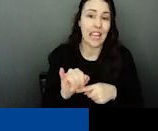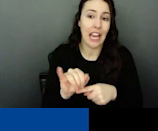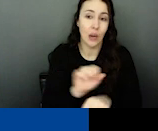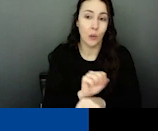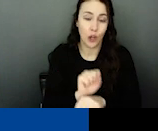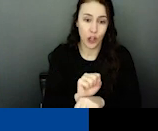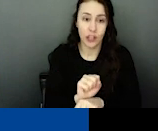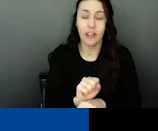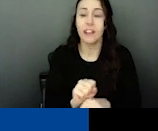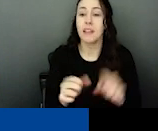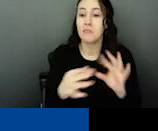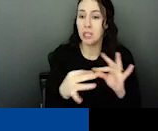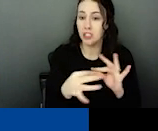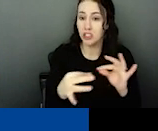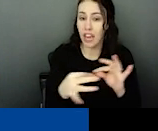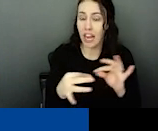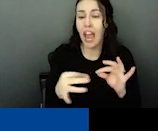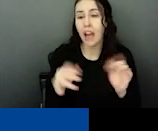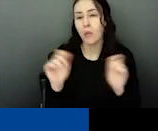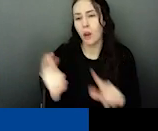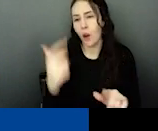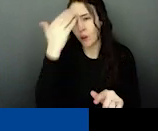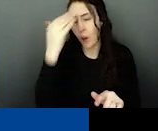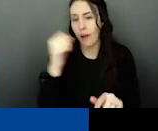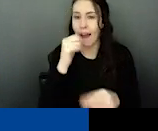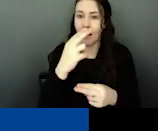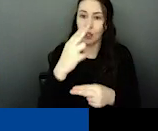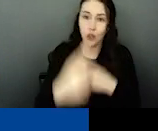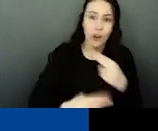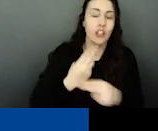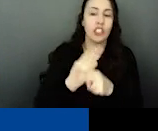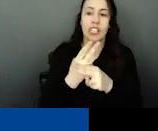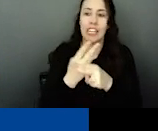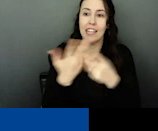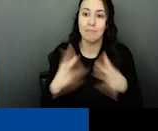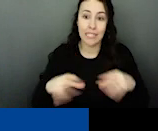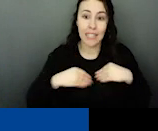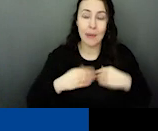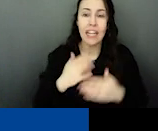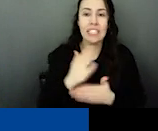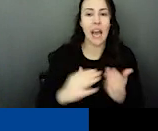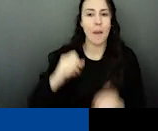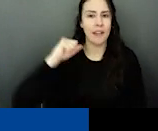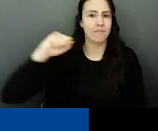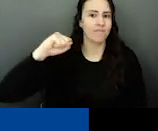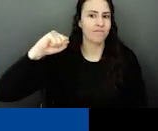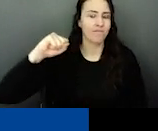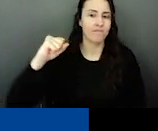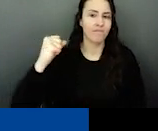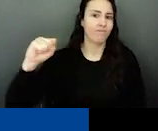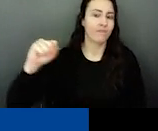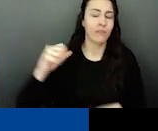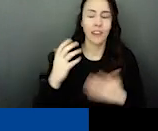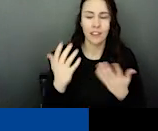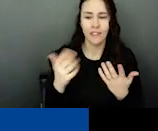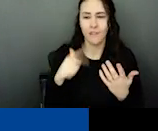know, it's not universally accepted, right? There is some pushback for this kind of work, and a lot of